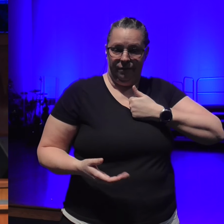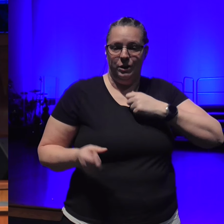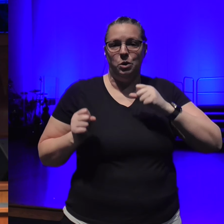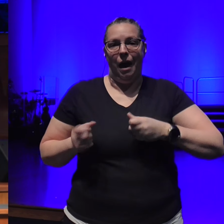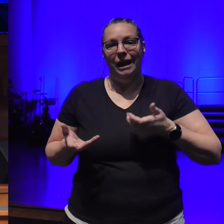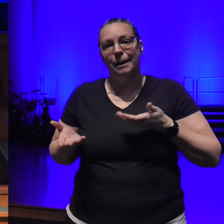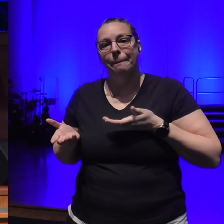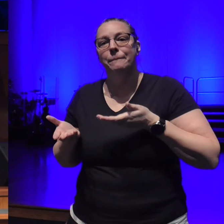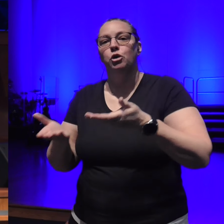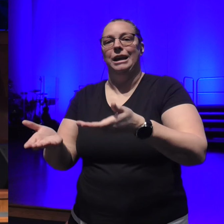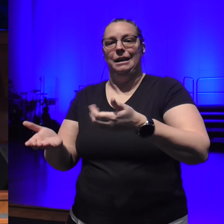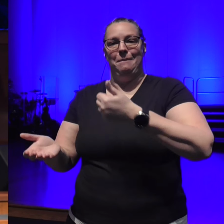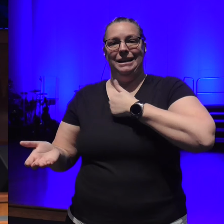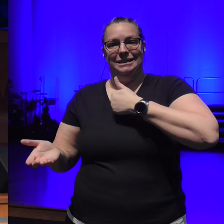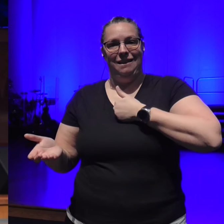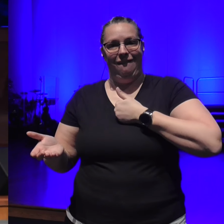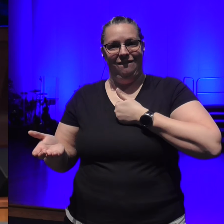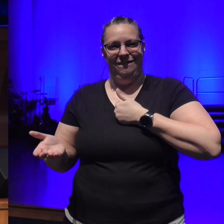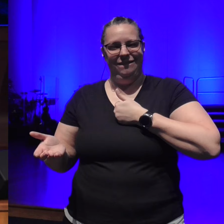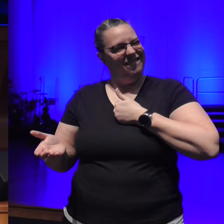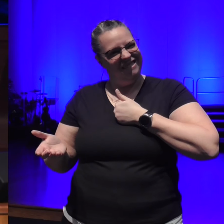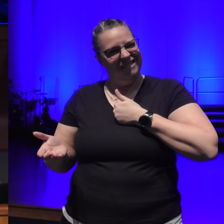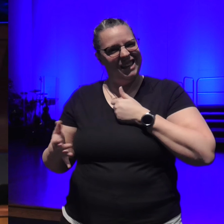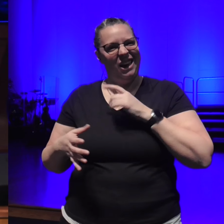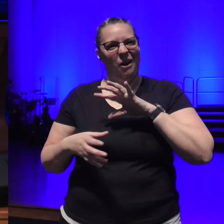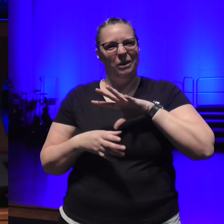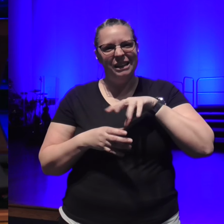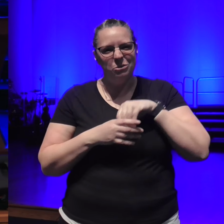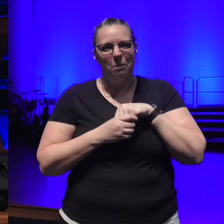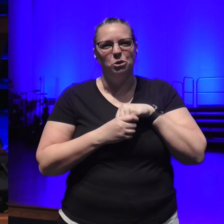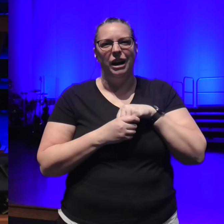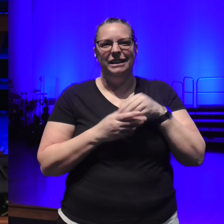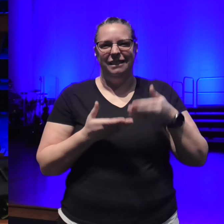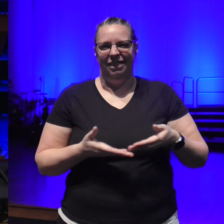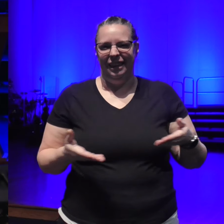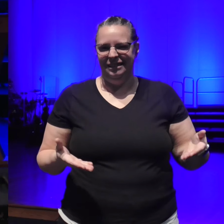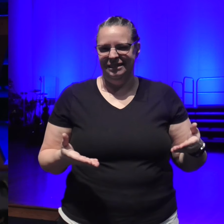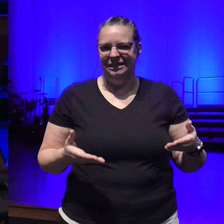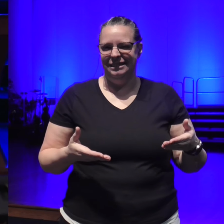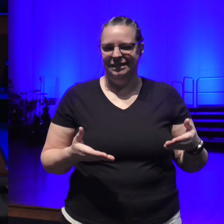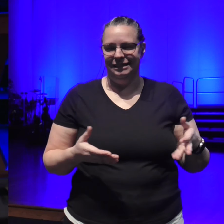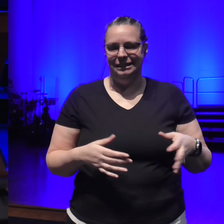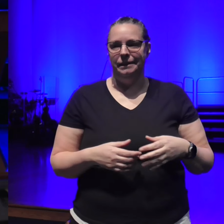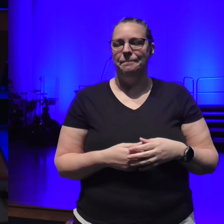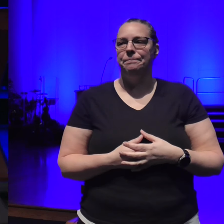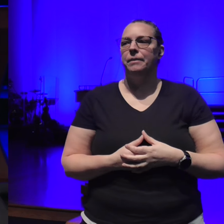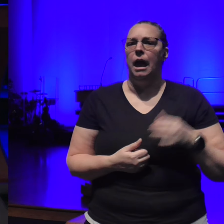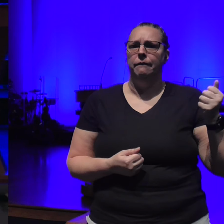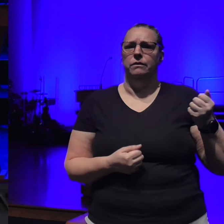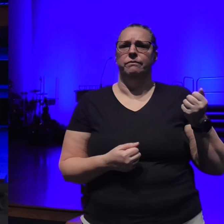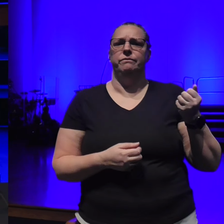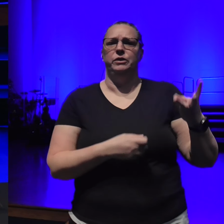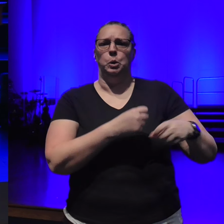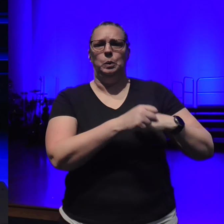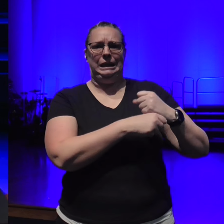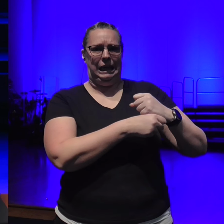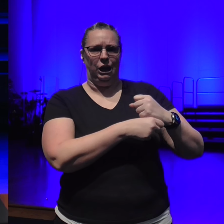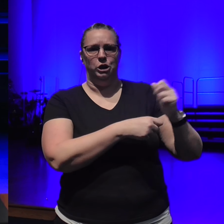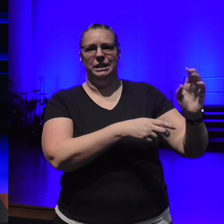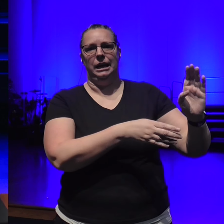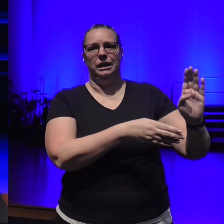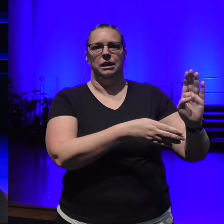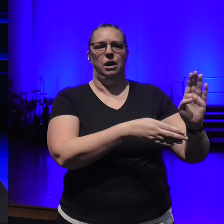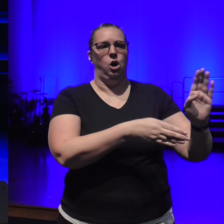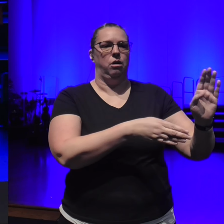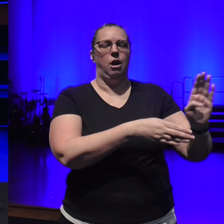forward. It's almost like we need to embrace them. I spent only a few years in corporate America, but I remember there